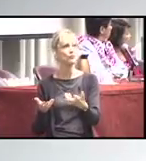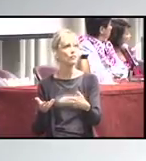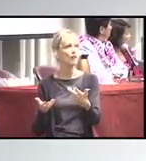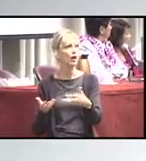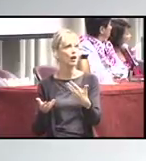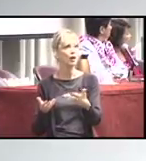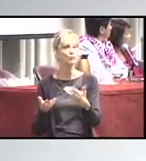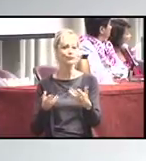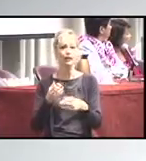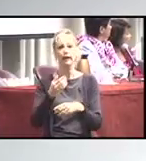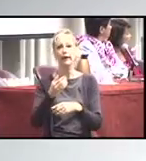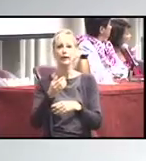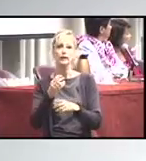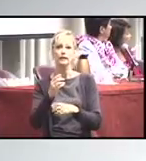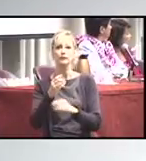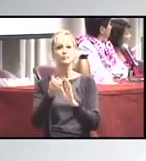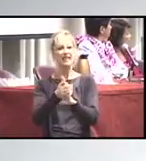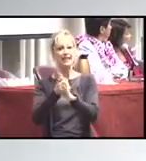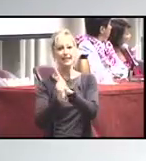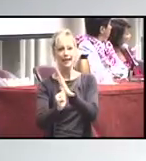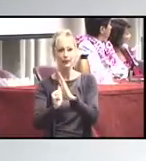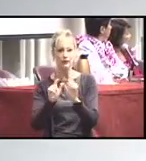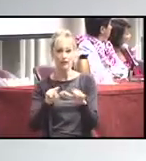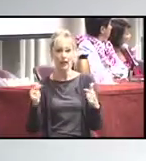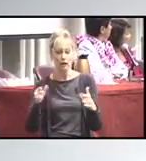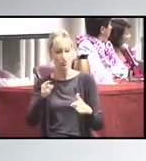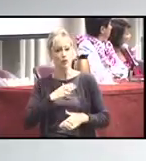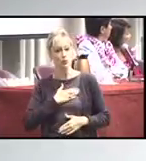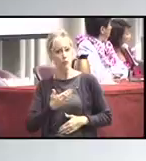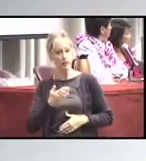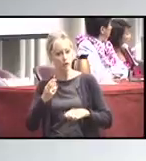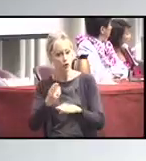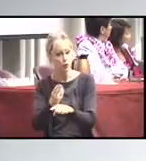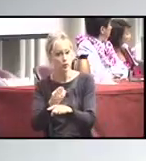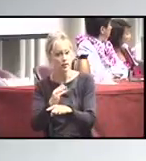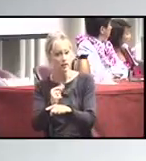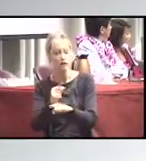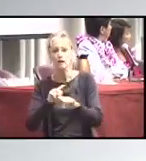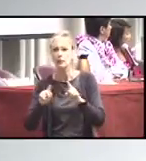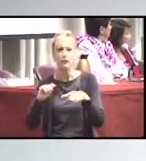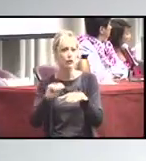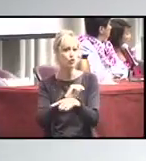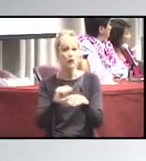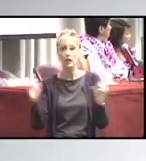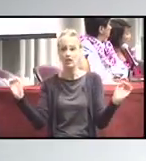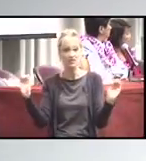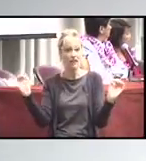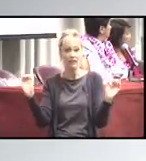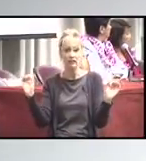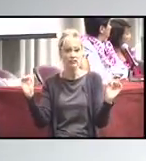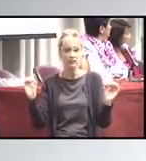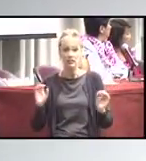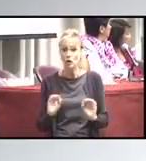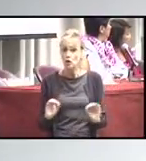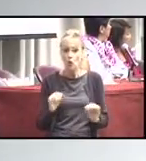a gift, I guess, of languages, and they're willing to use it. But the training, no one was ever trained, and no one